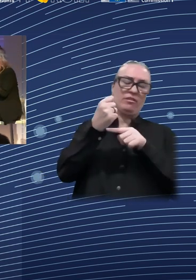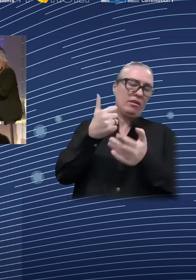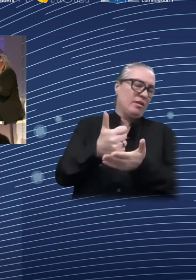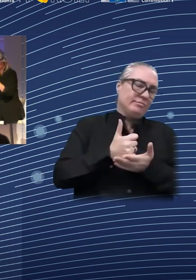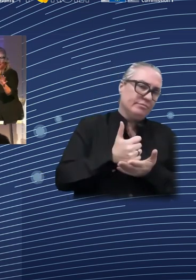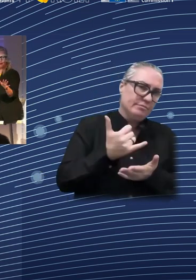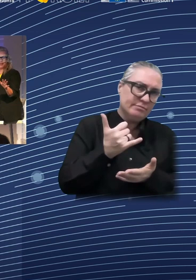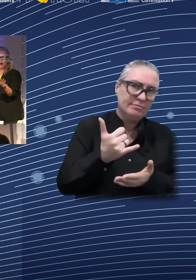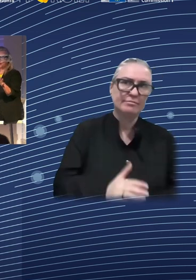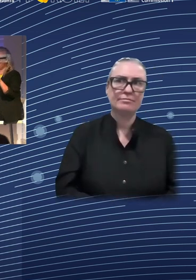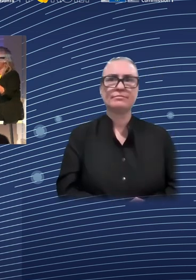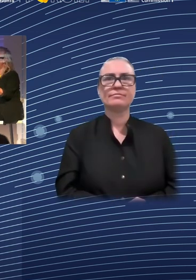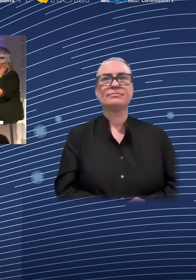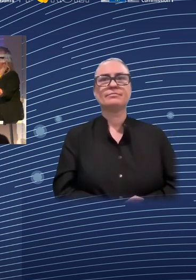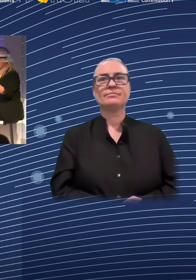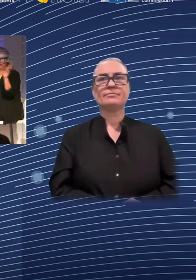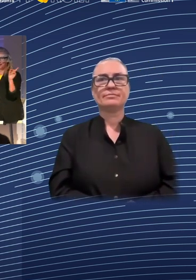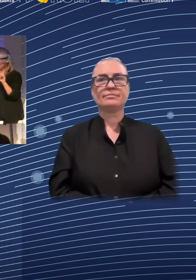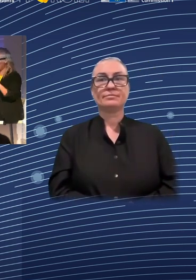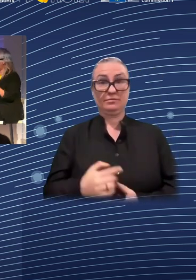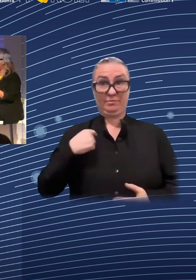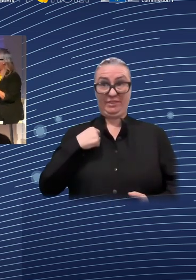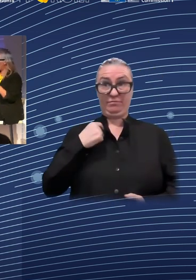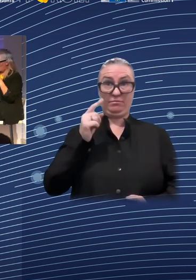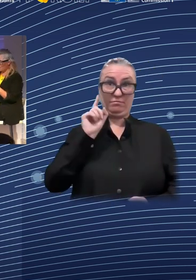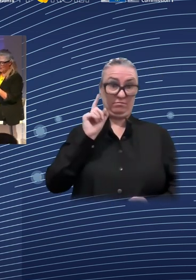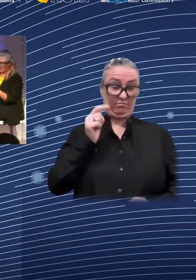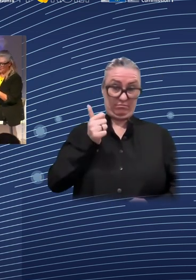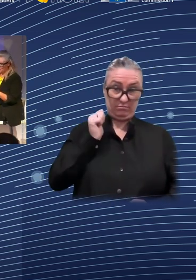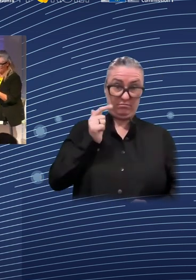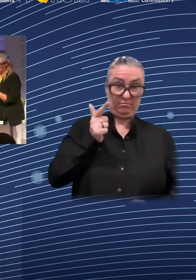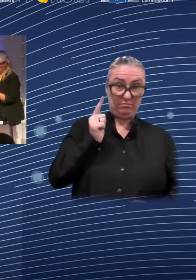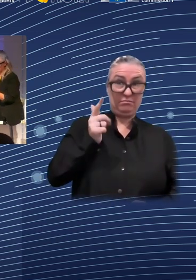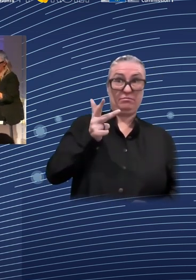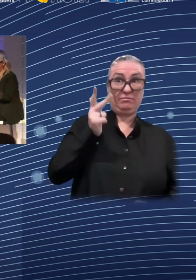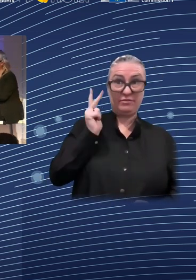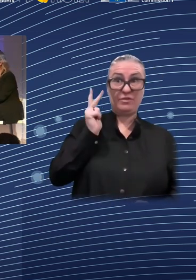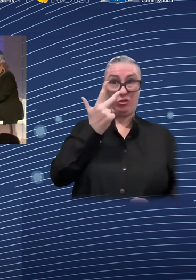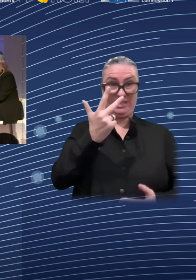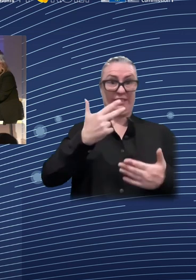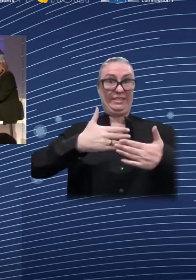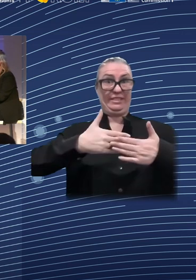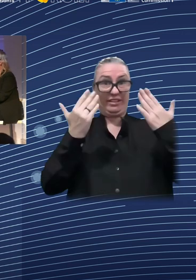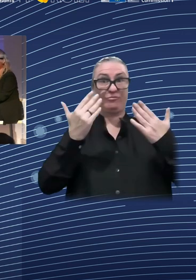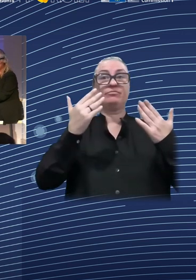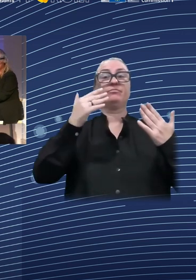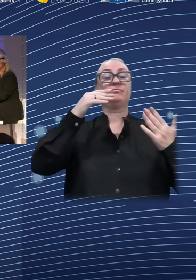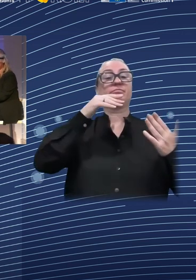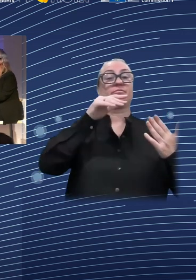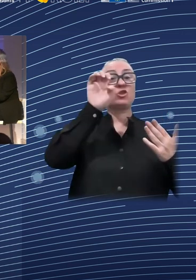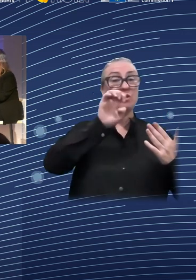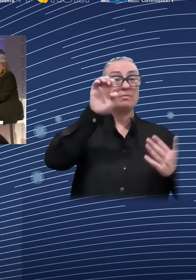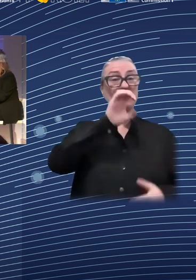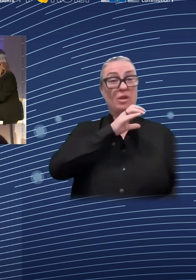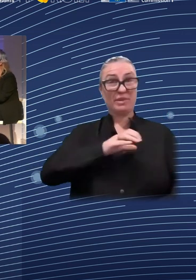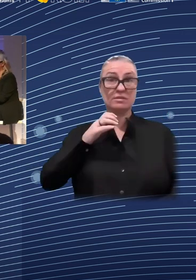So there is a lot of information out there if you want to go and check it out on where the European Commission is putting its funding. And it's